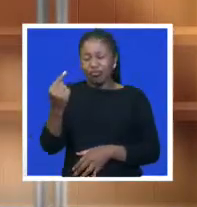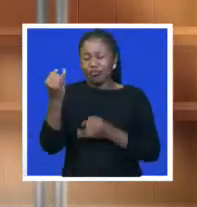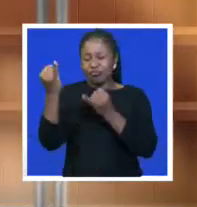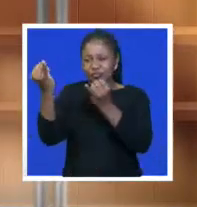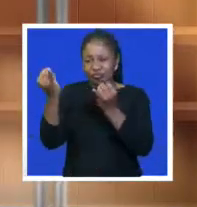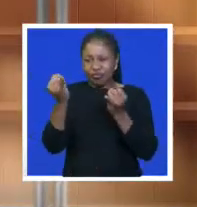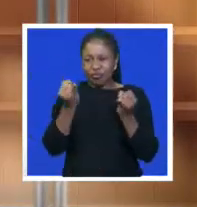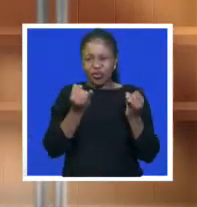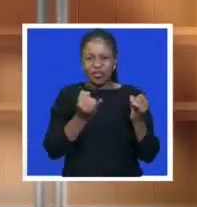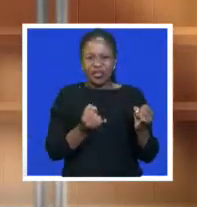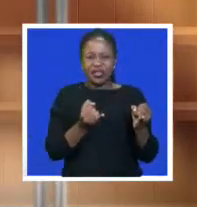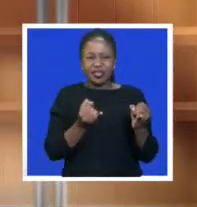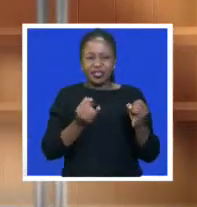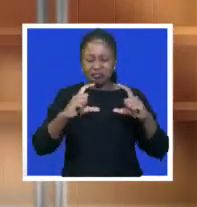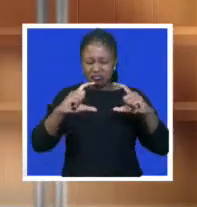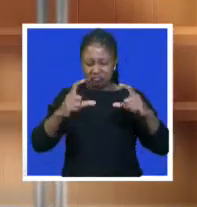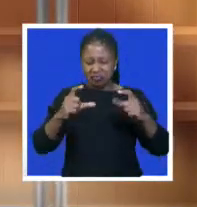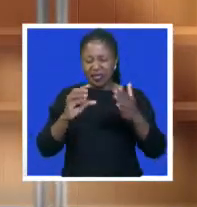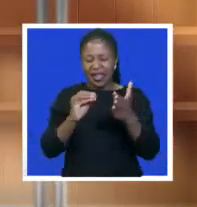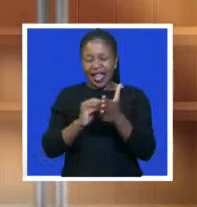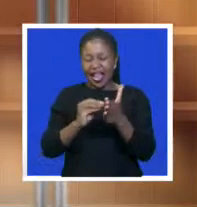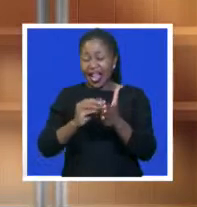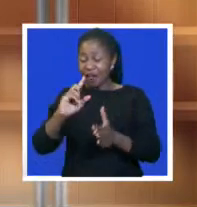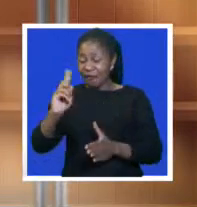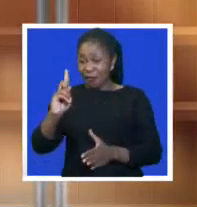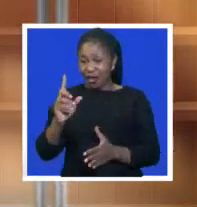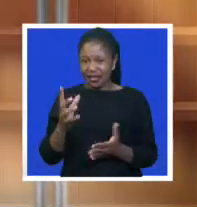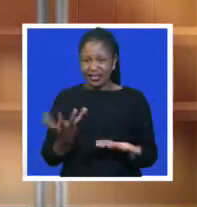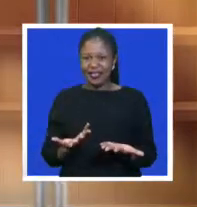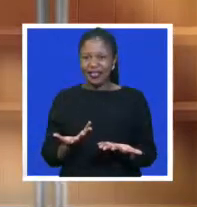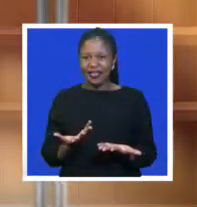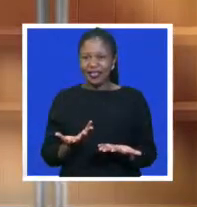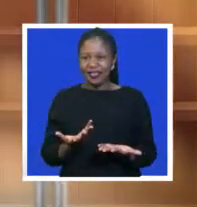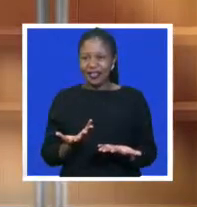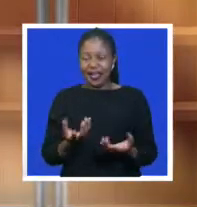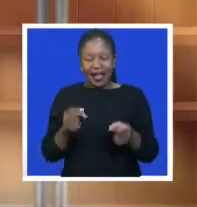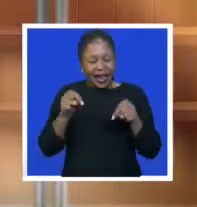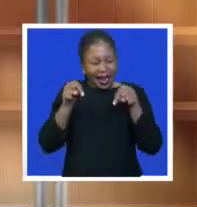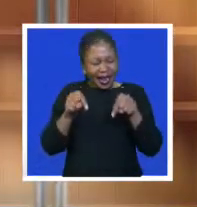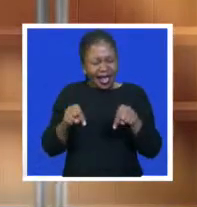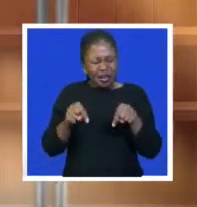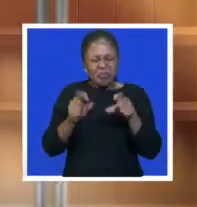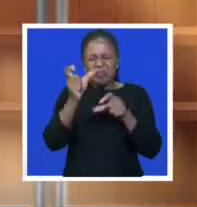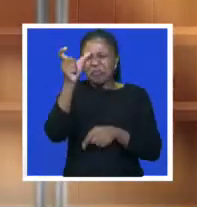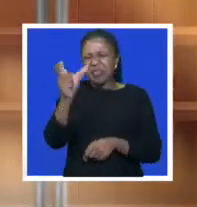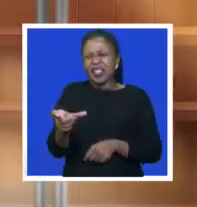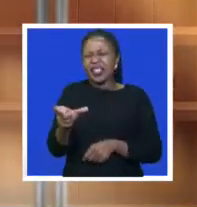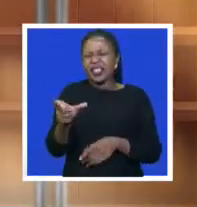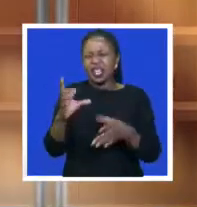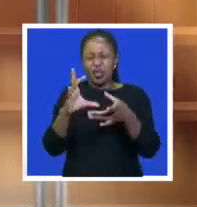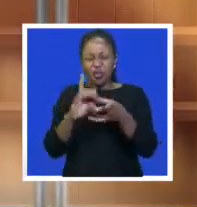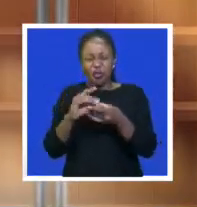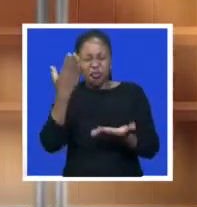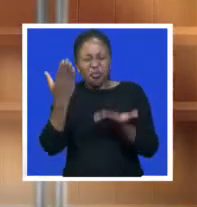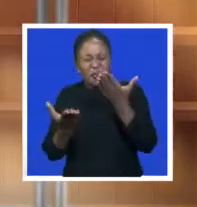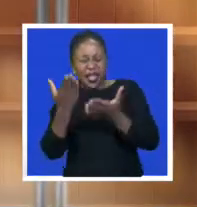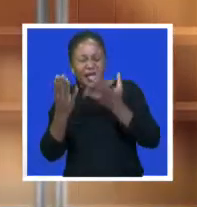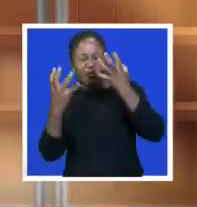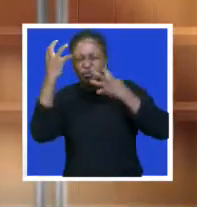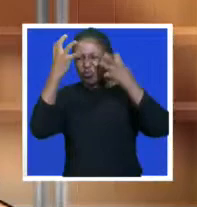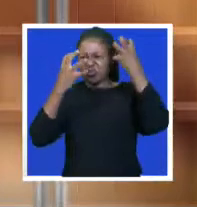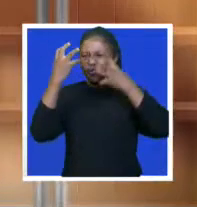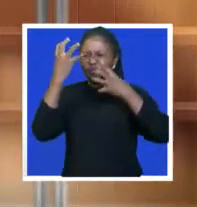a narrative essay? No. Remember, my dear Lena at home, I've said to you when we began this program, you first have